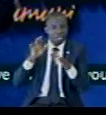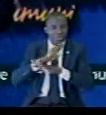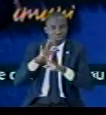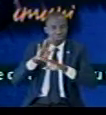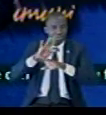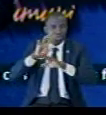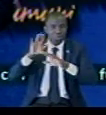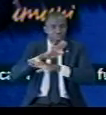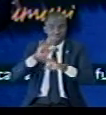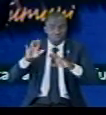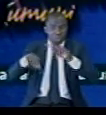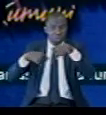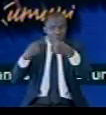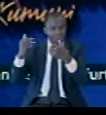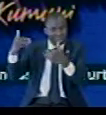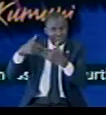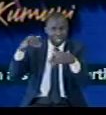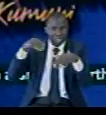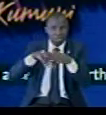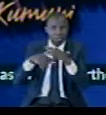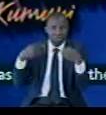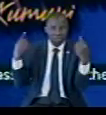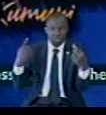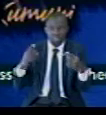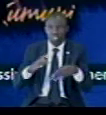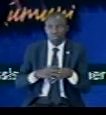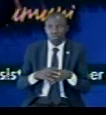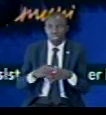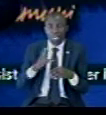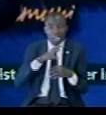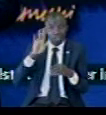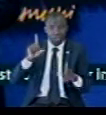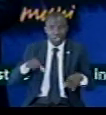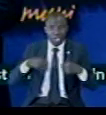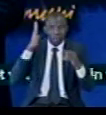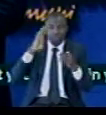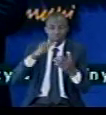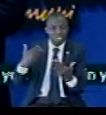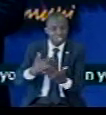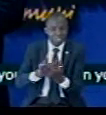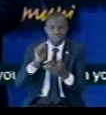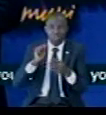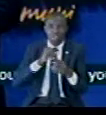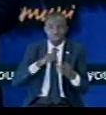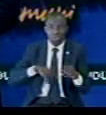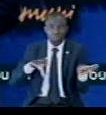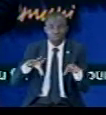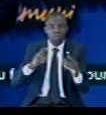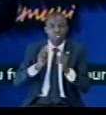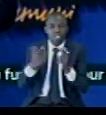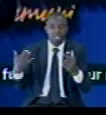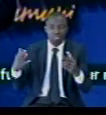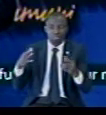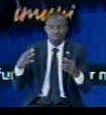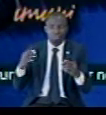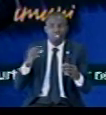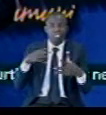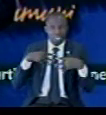it neatly, right in capital letters, right legibly.